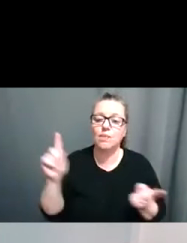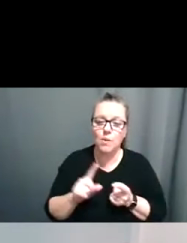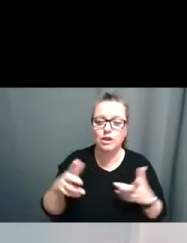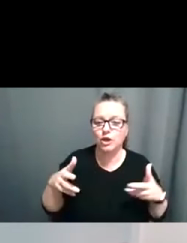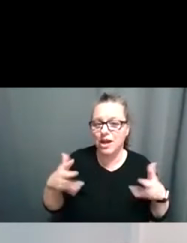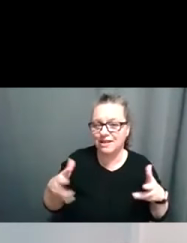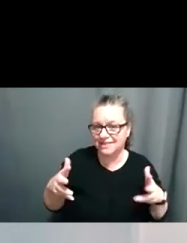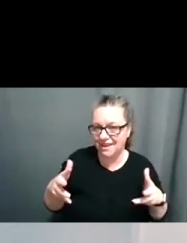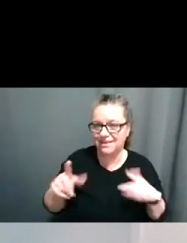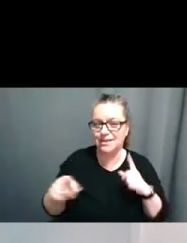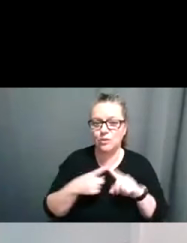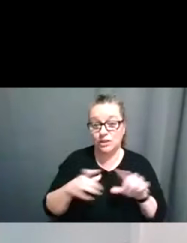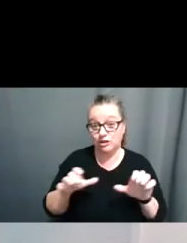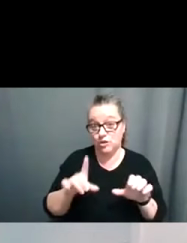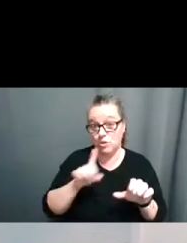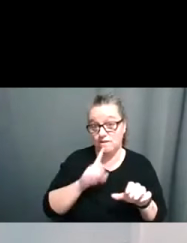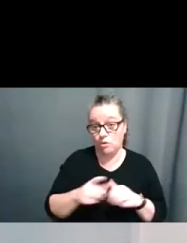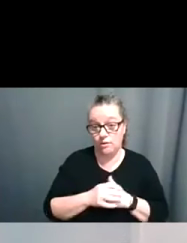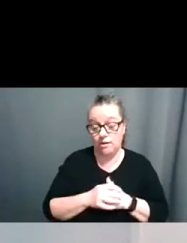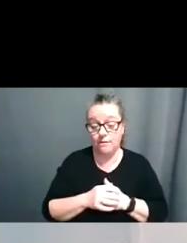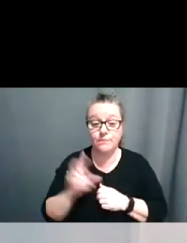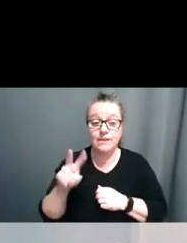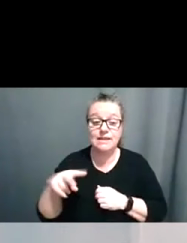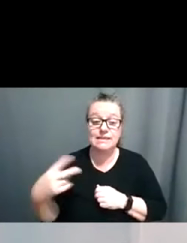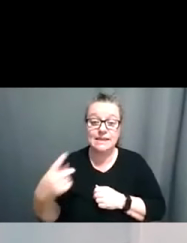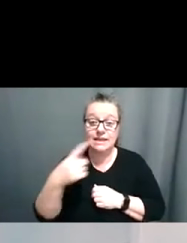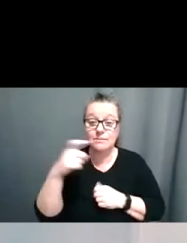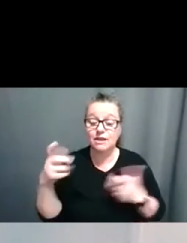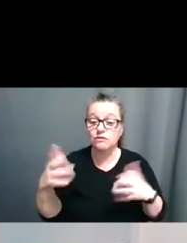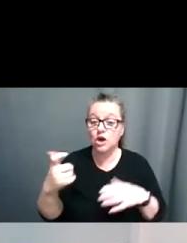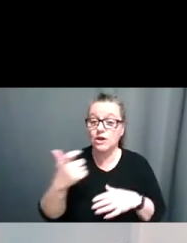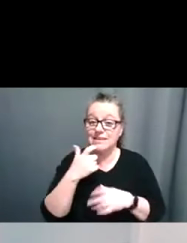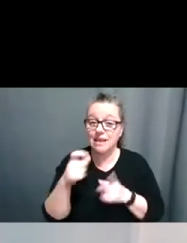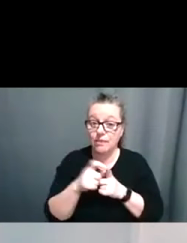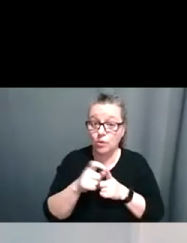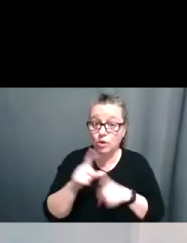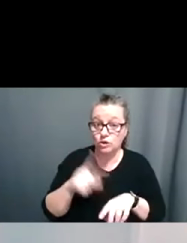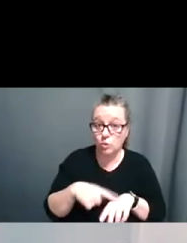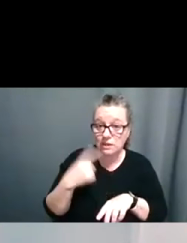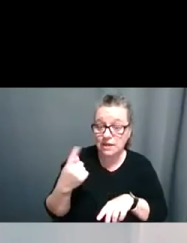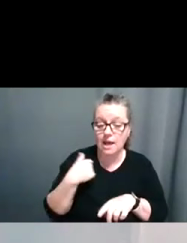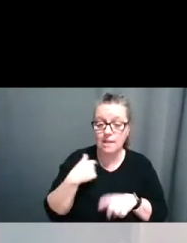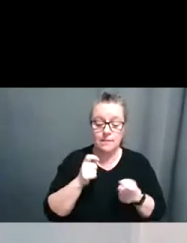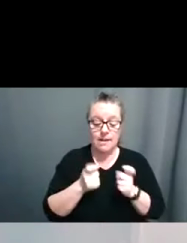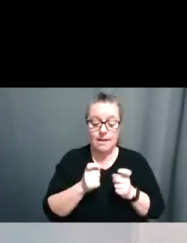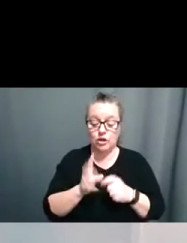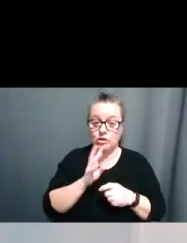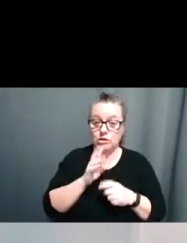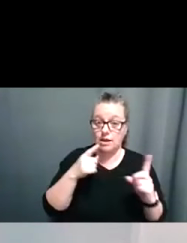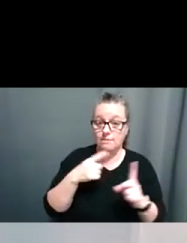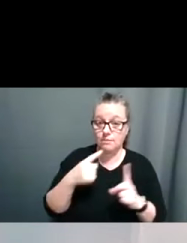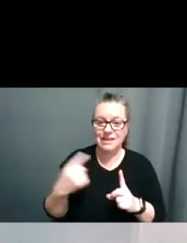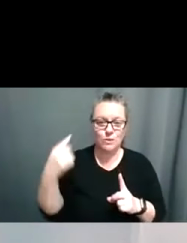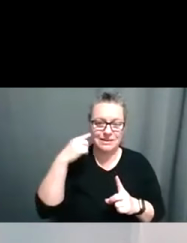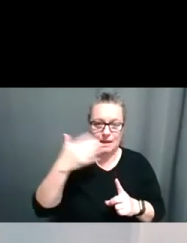and nervousness when you do it for real. Second, because you've already said the words once and been able to fine-tune your talking points, it'll sound even better